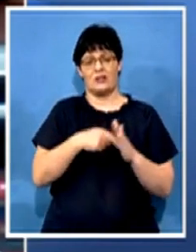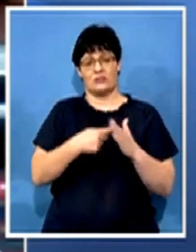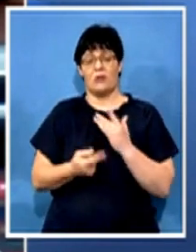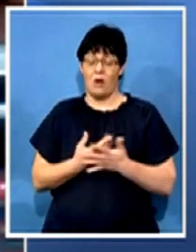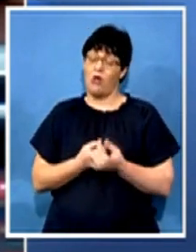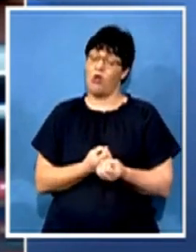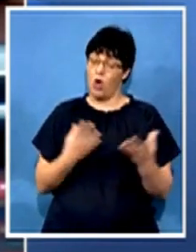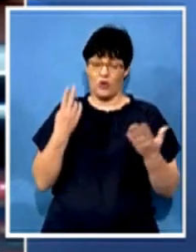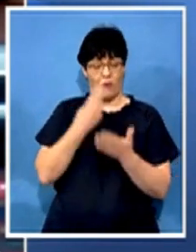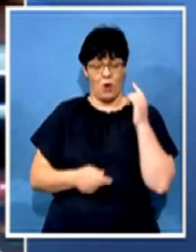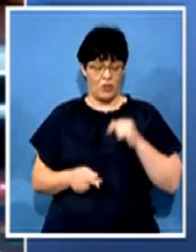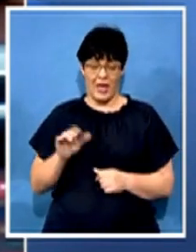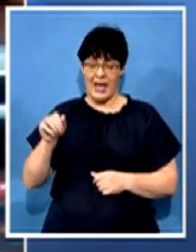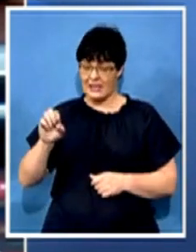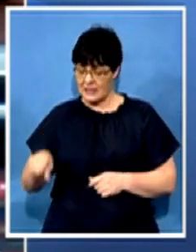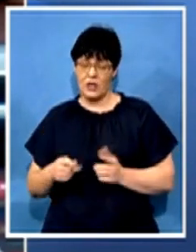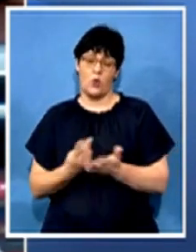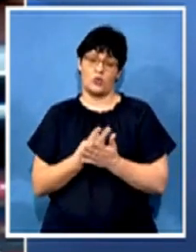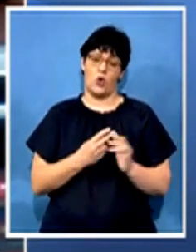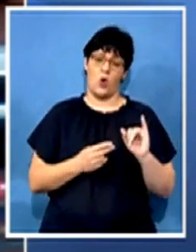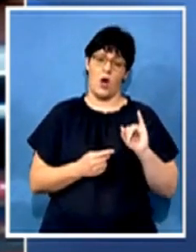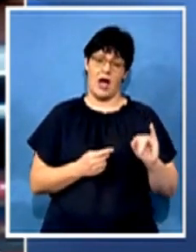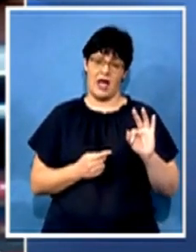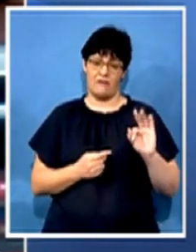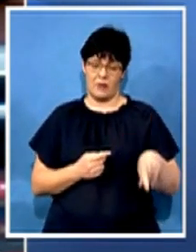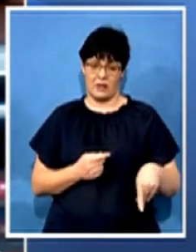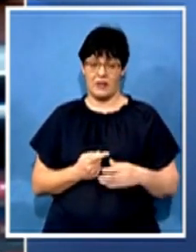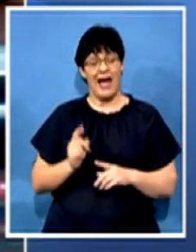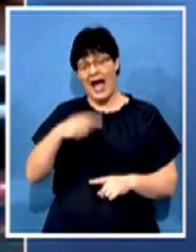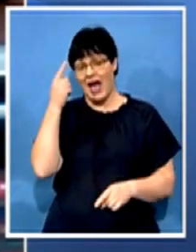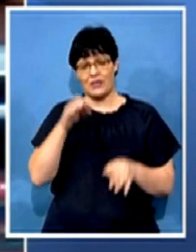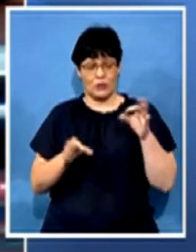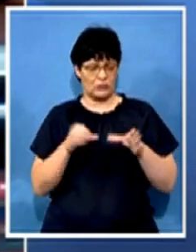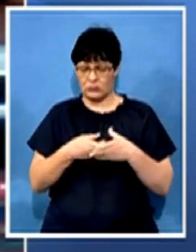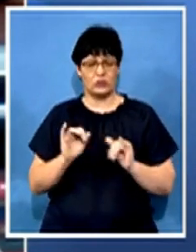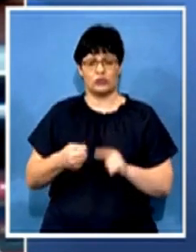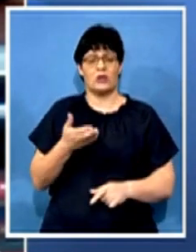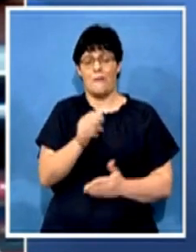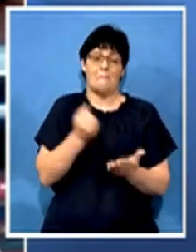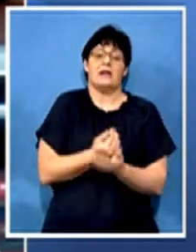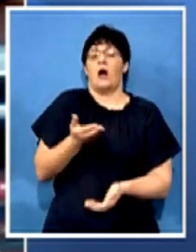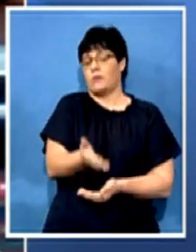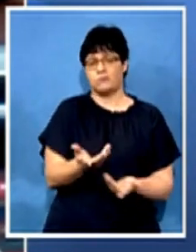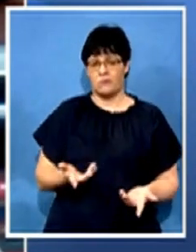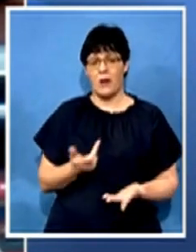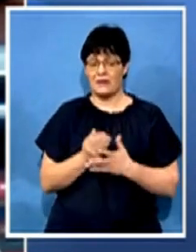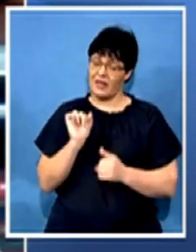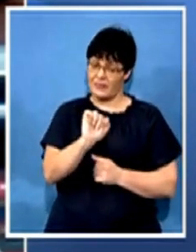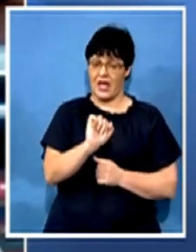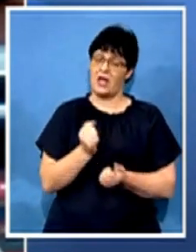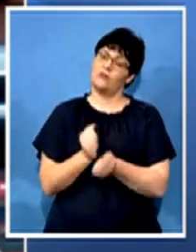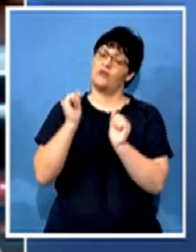IFP. As for the other parties, they are just there because they have to be there, and it's their democratic right to be there. But I don't think that